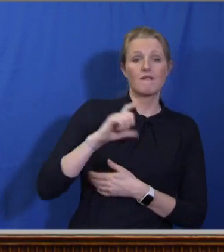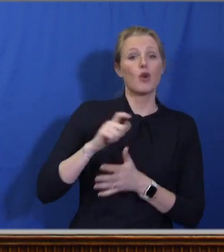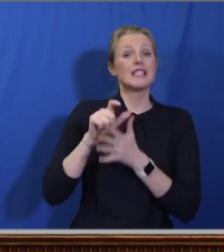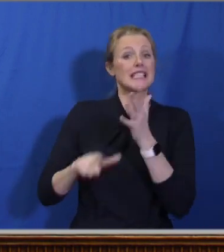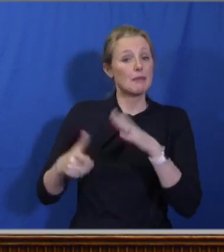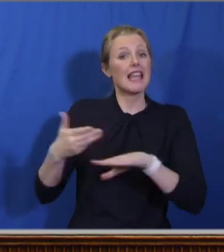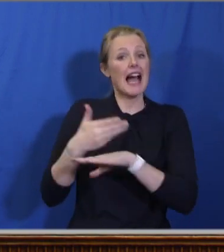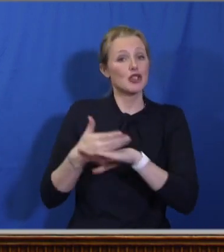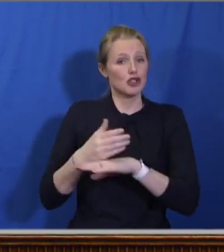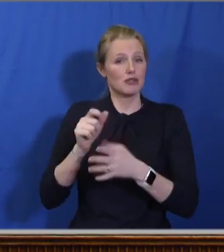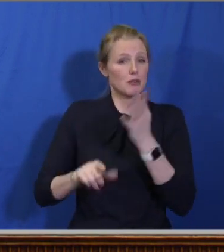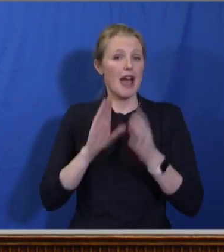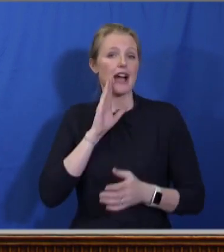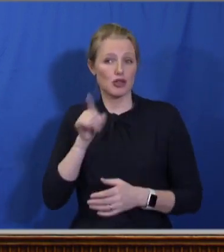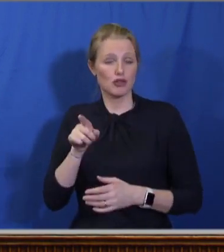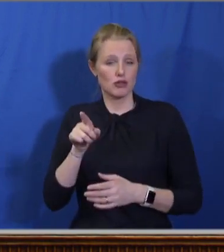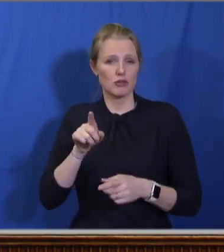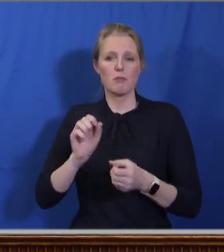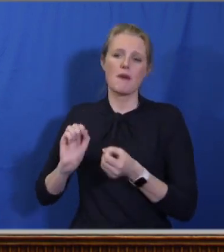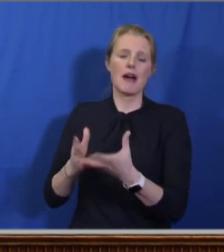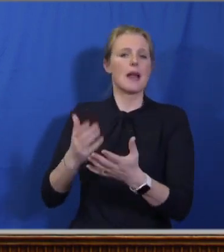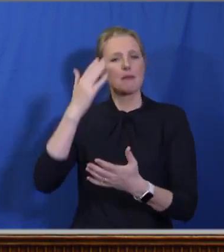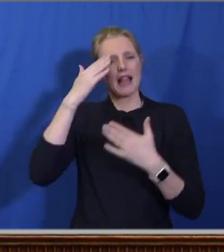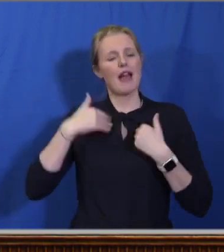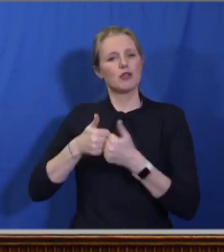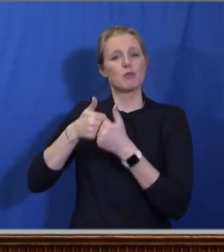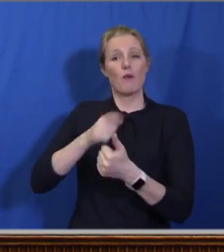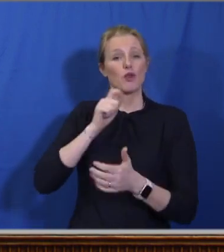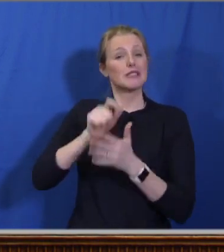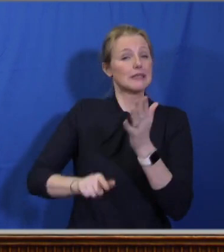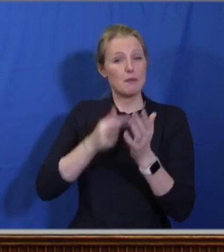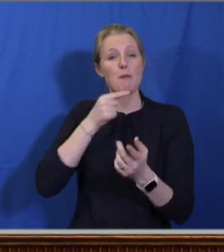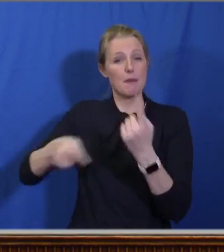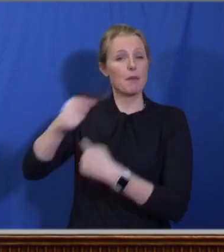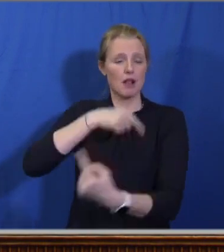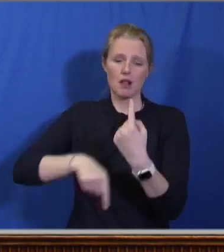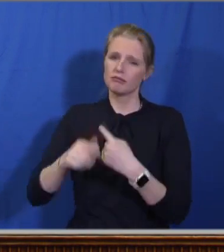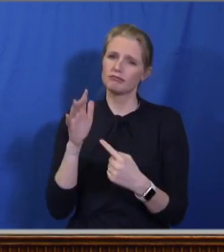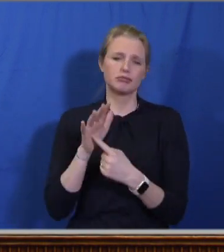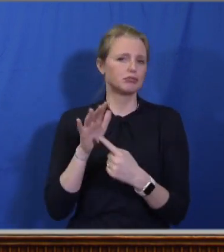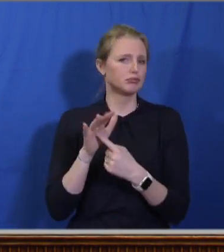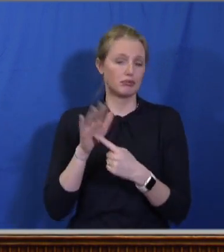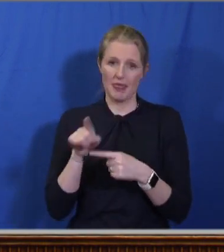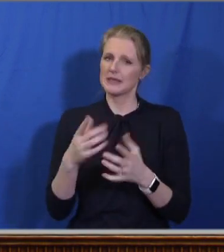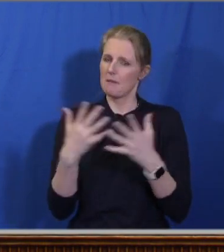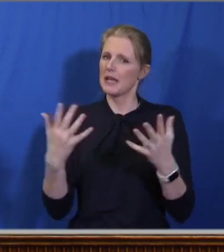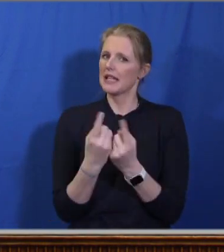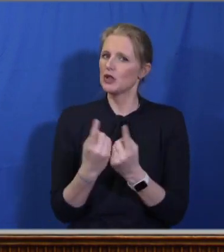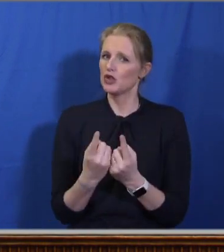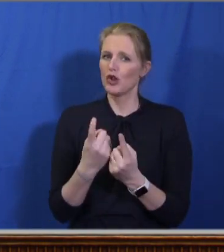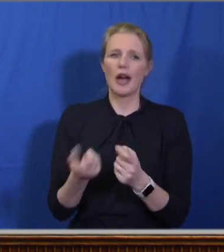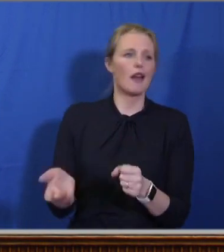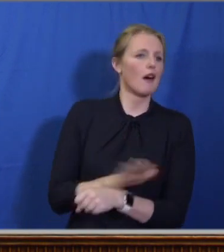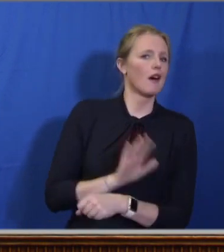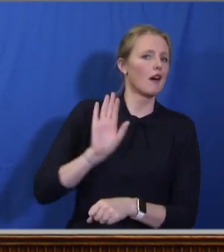action to help provide mental health supports for disabled people, and sometimes I think that's one of the big issues that can be sort of overseen